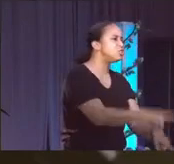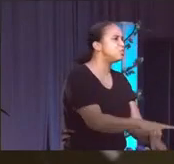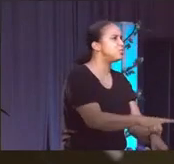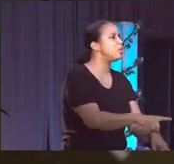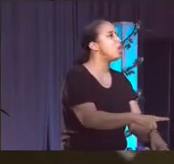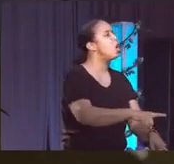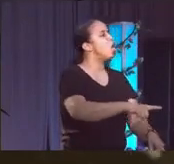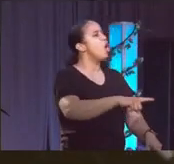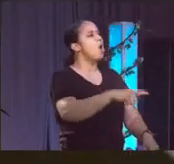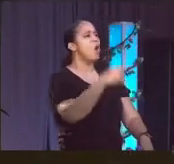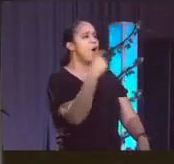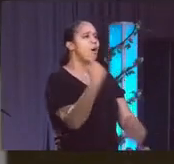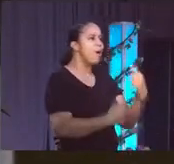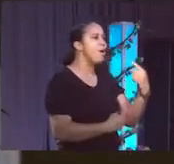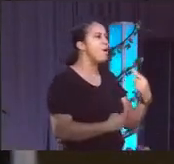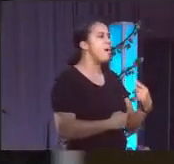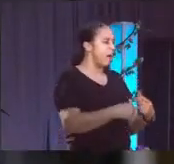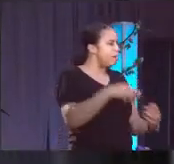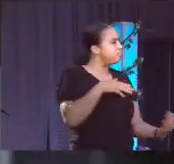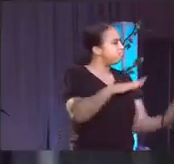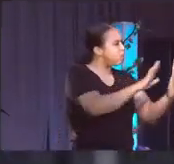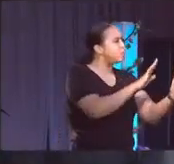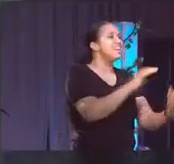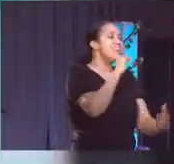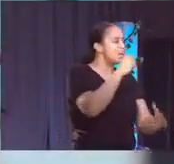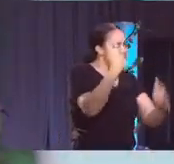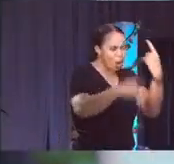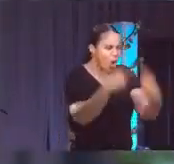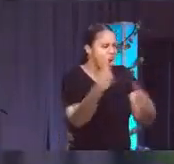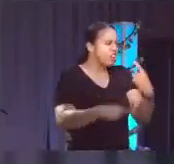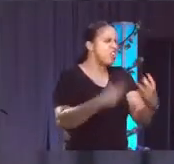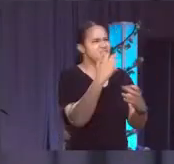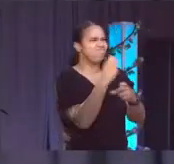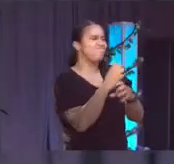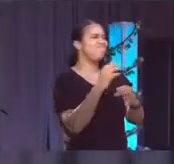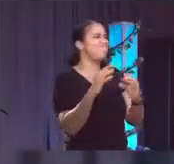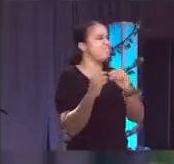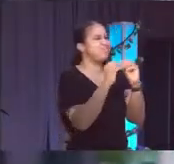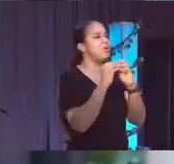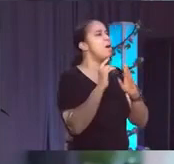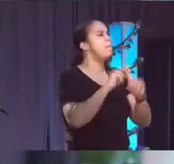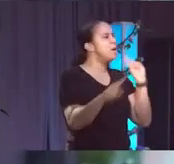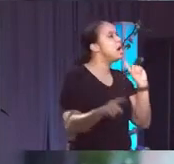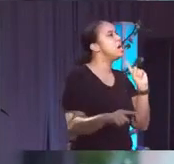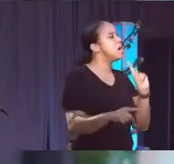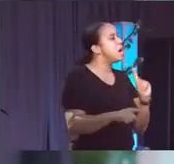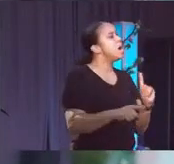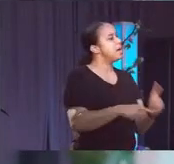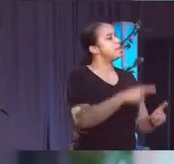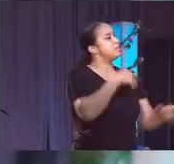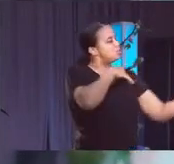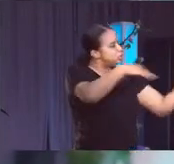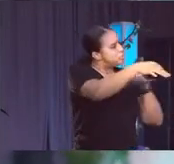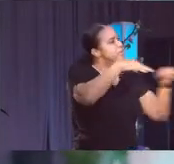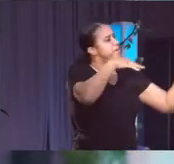an argumentative approach is not to argue, but it is to give a rational